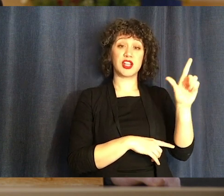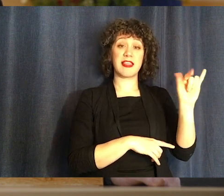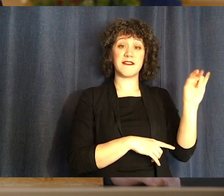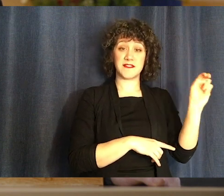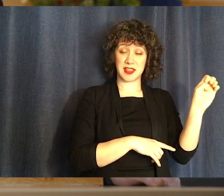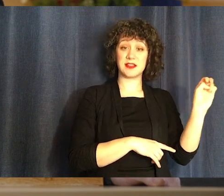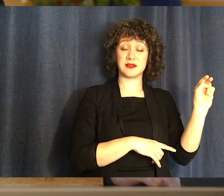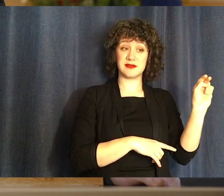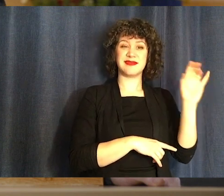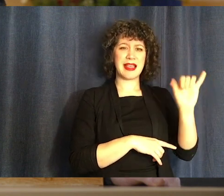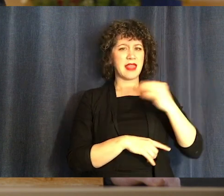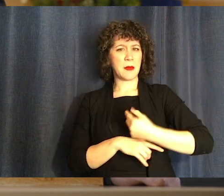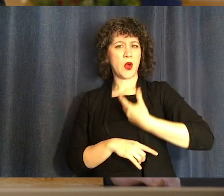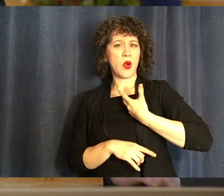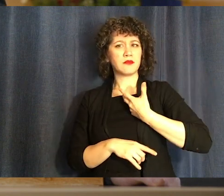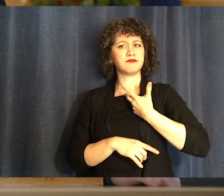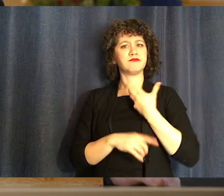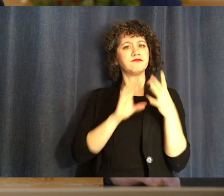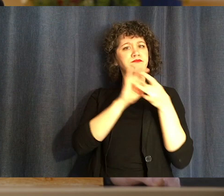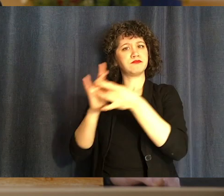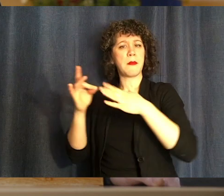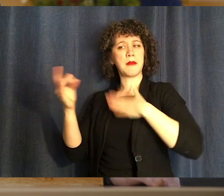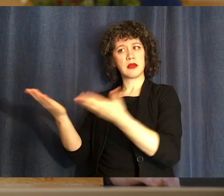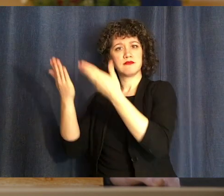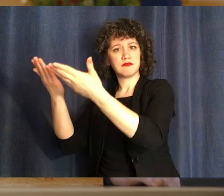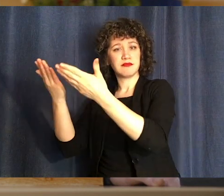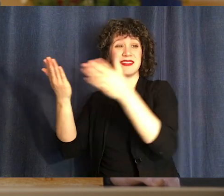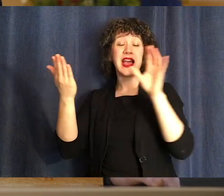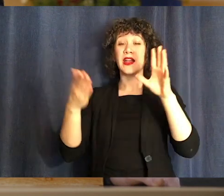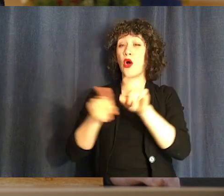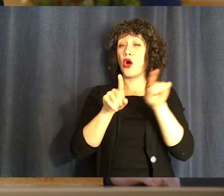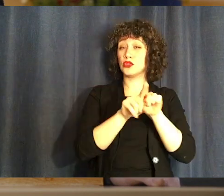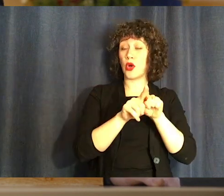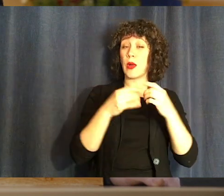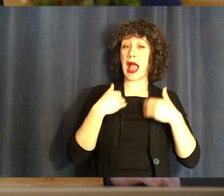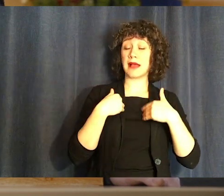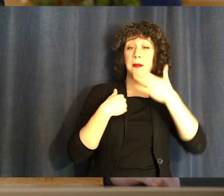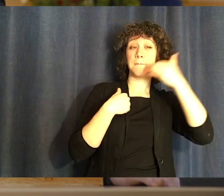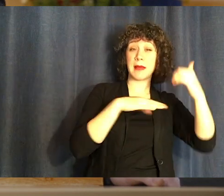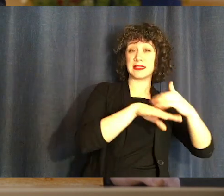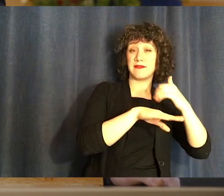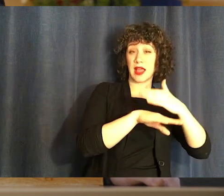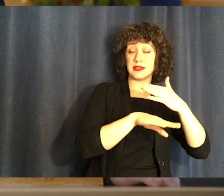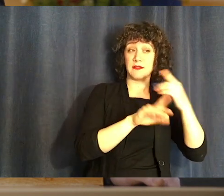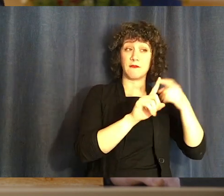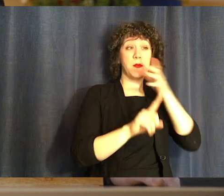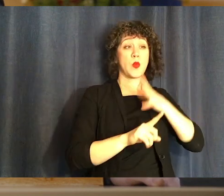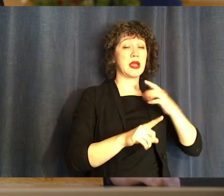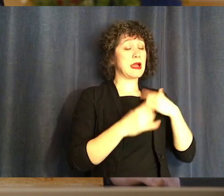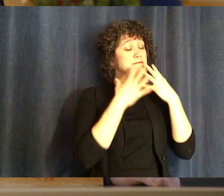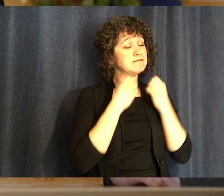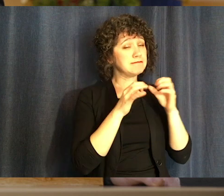words that echo the best advice I got from a lady whom I admired very much. She simply told me, always